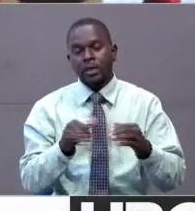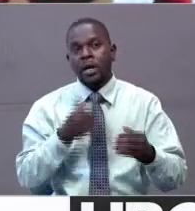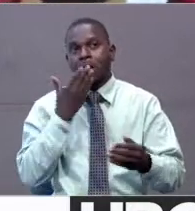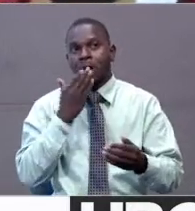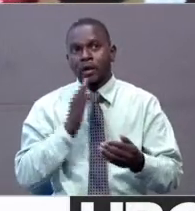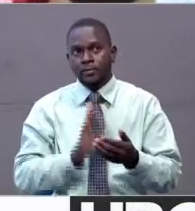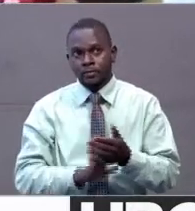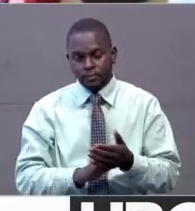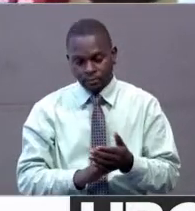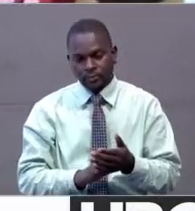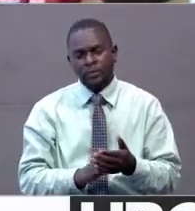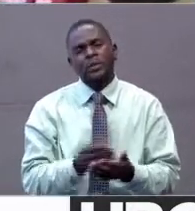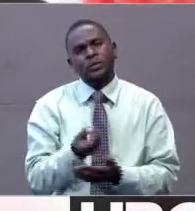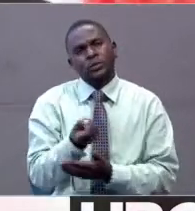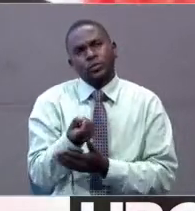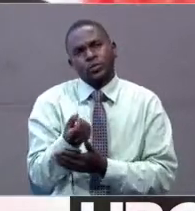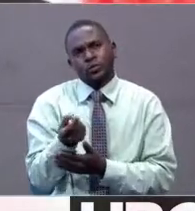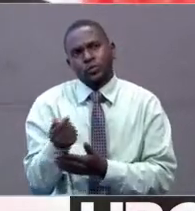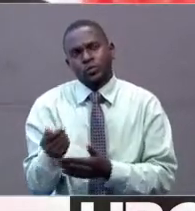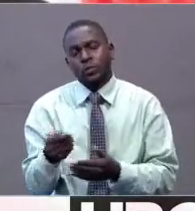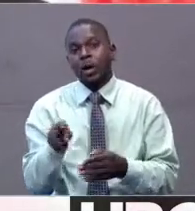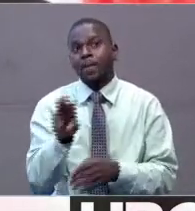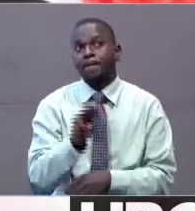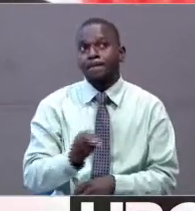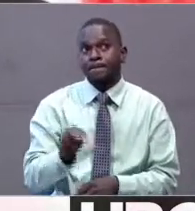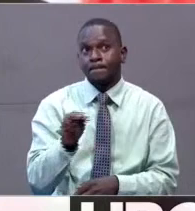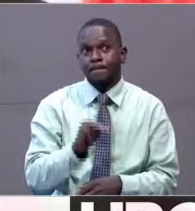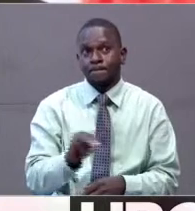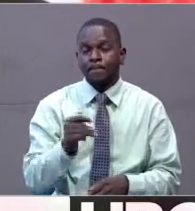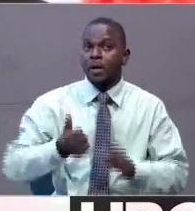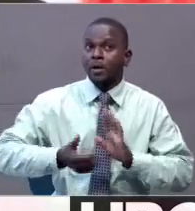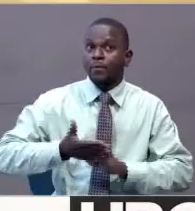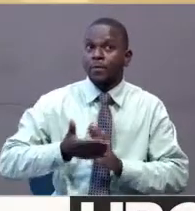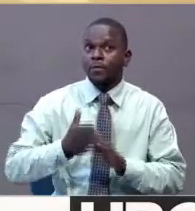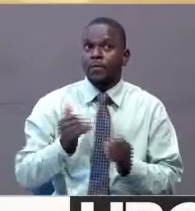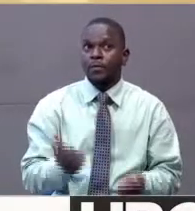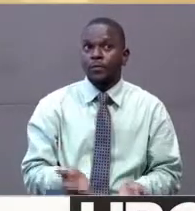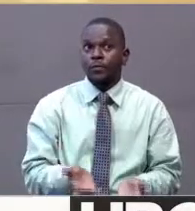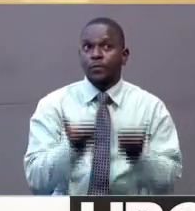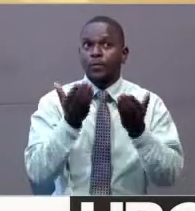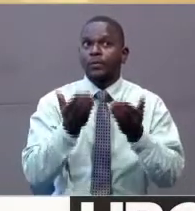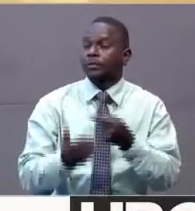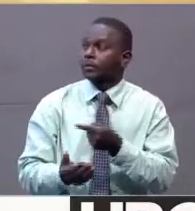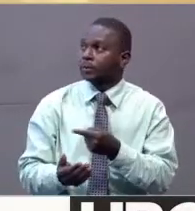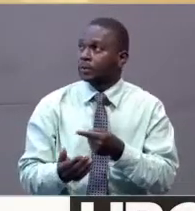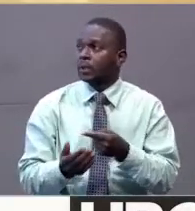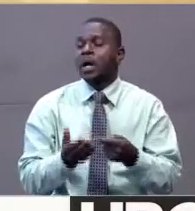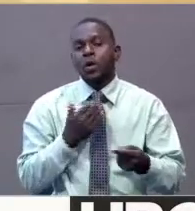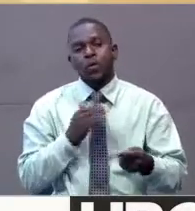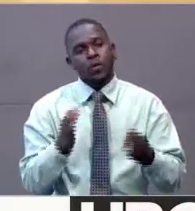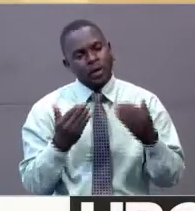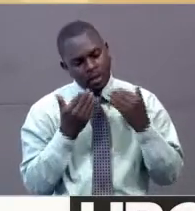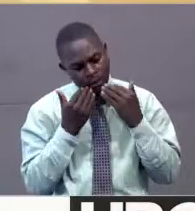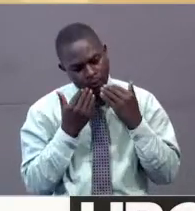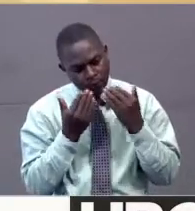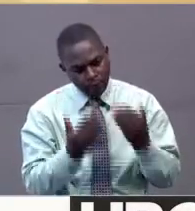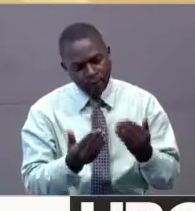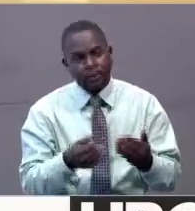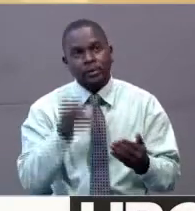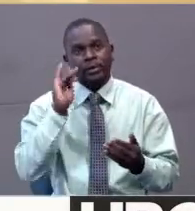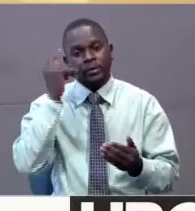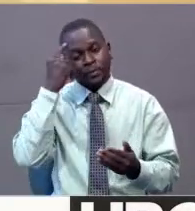believes this is a drop in the ocean as the municipality is rapidly urbanizing. I want to again thank the government